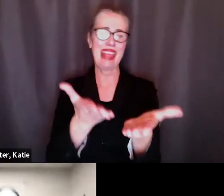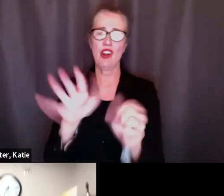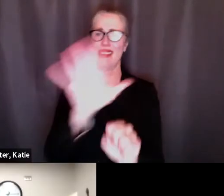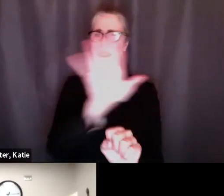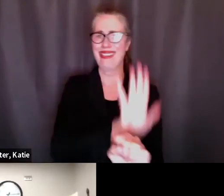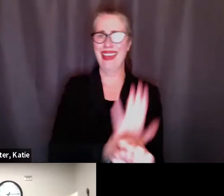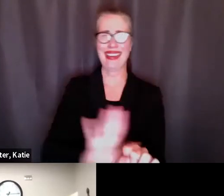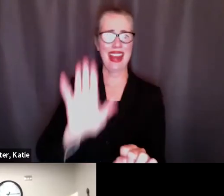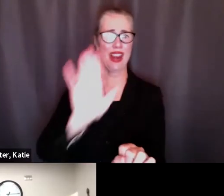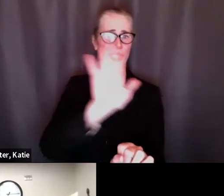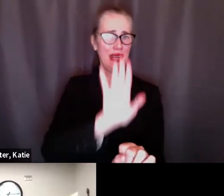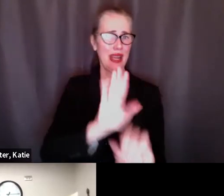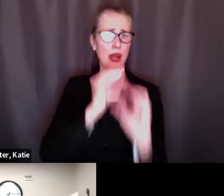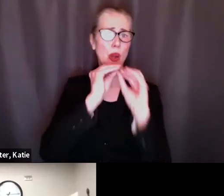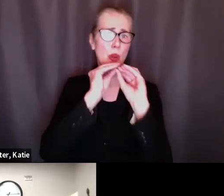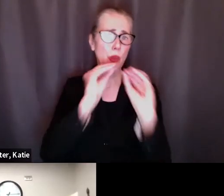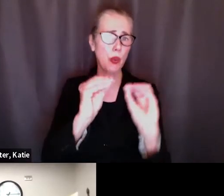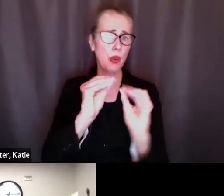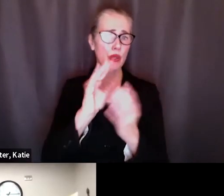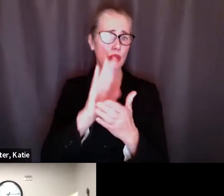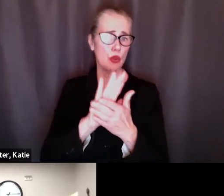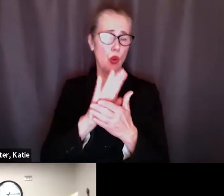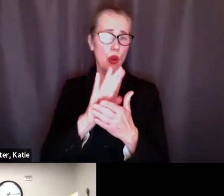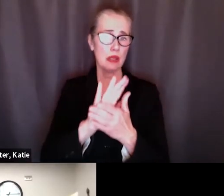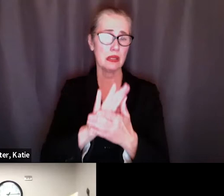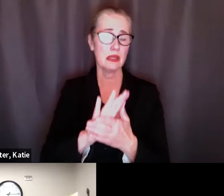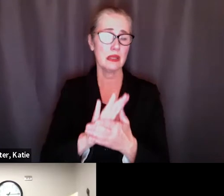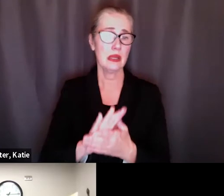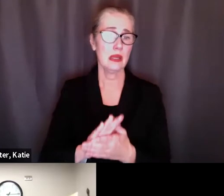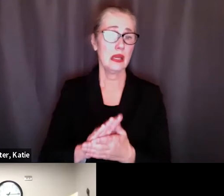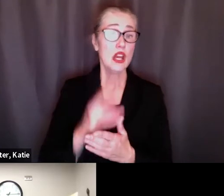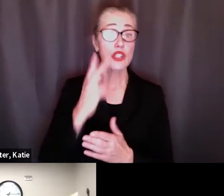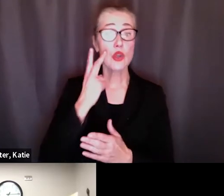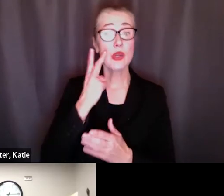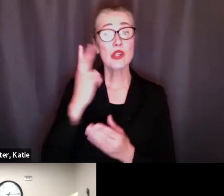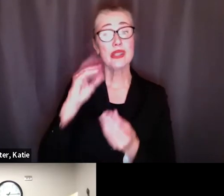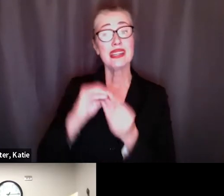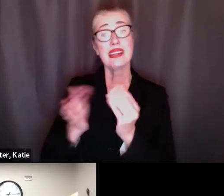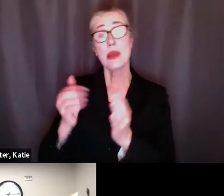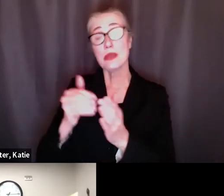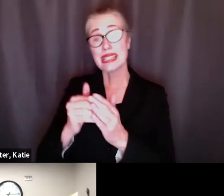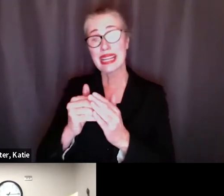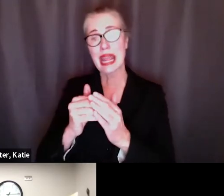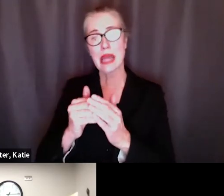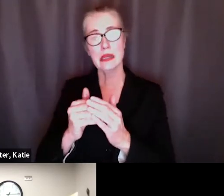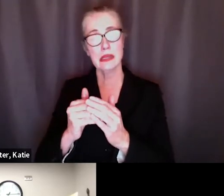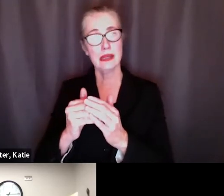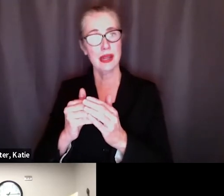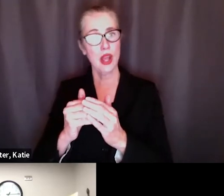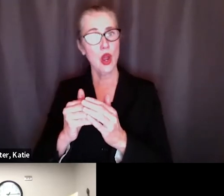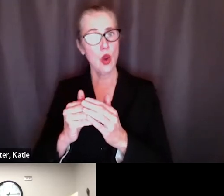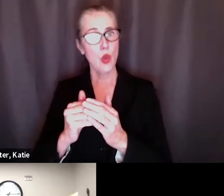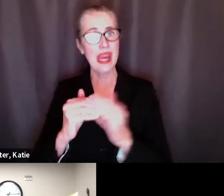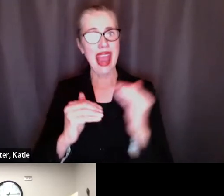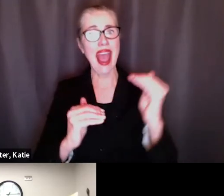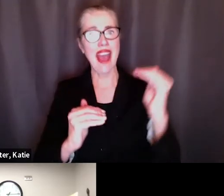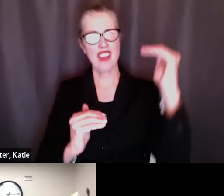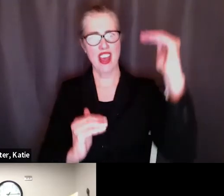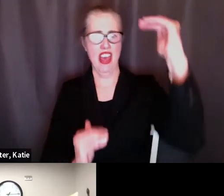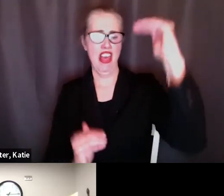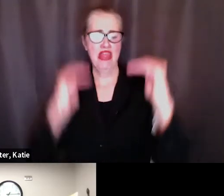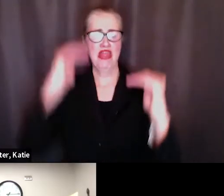area here and so when you look at the numbers we got the lowest variance um next slide